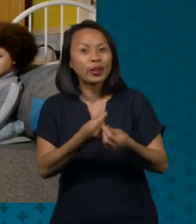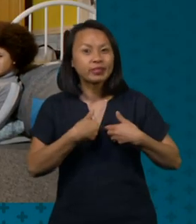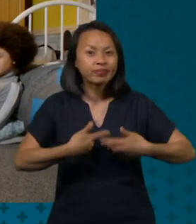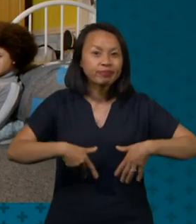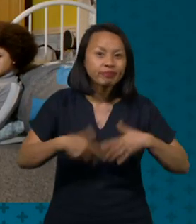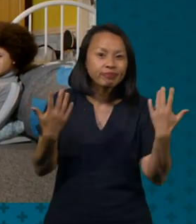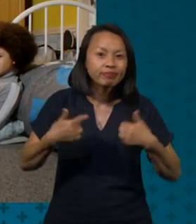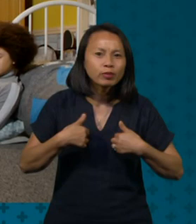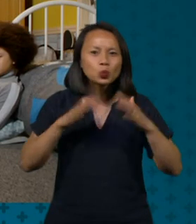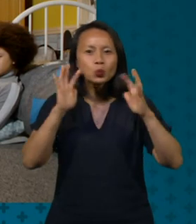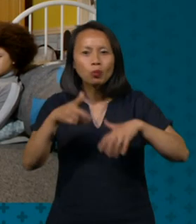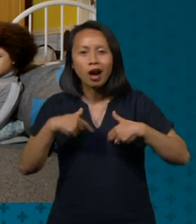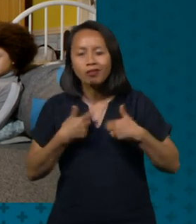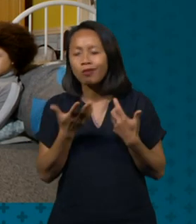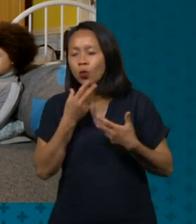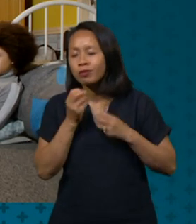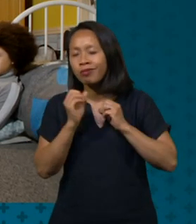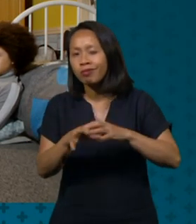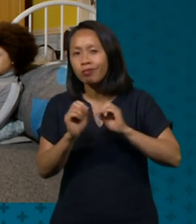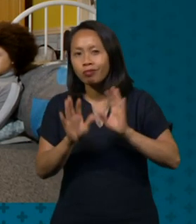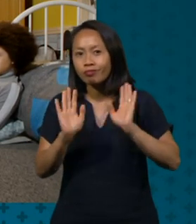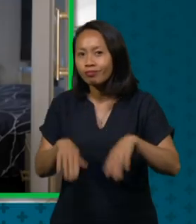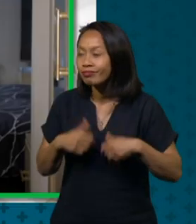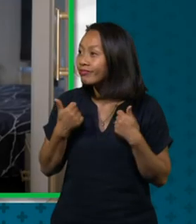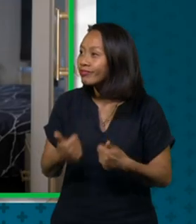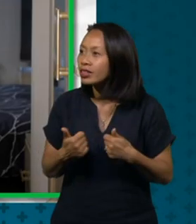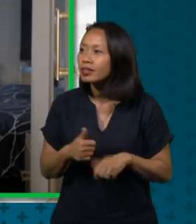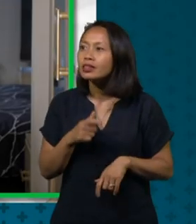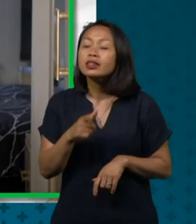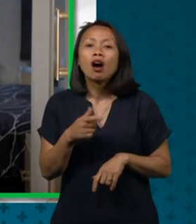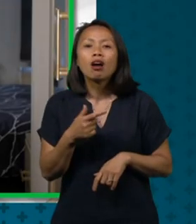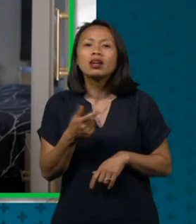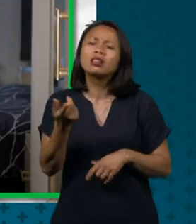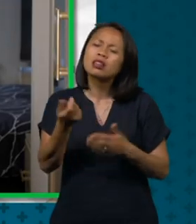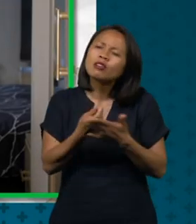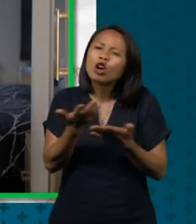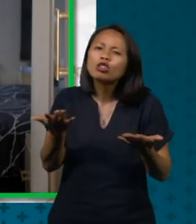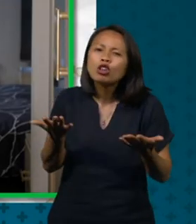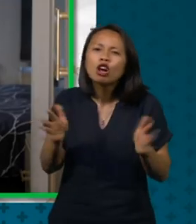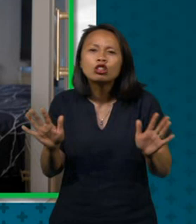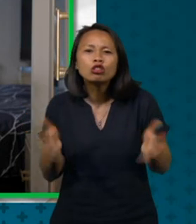of that. Give her a chance, bro. She was like us once. So, here goes.